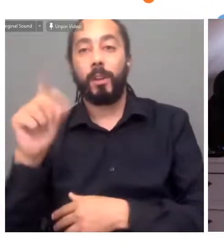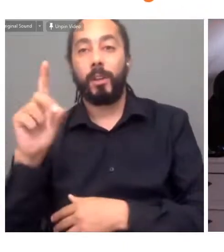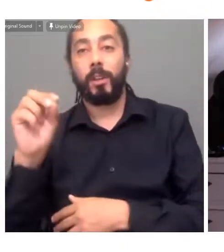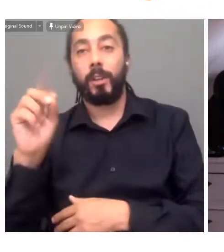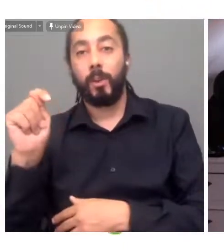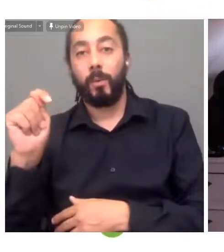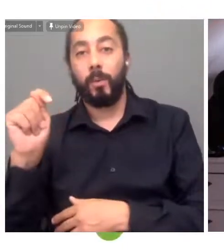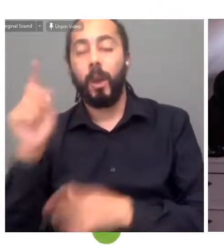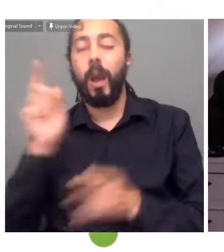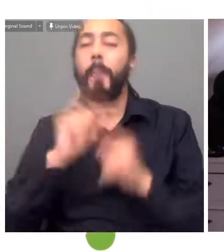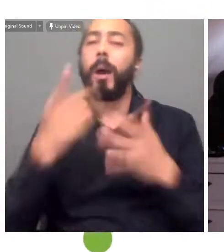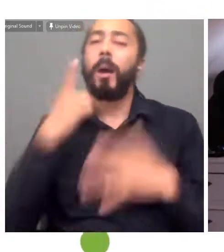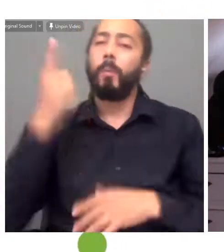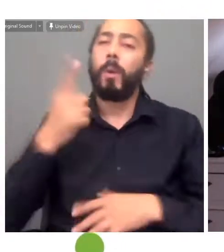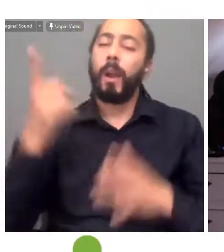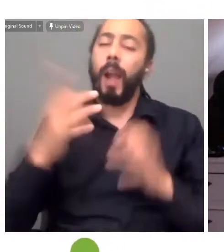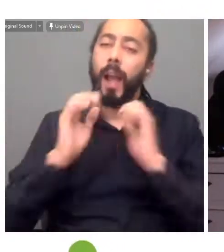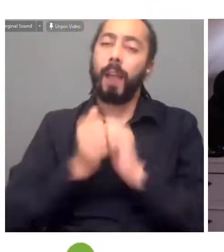artists?